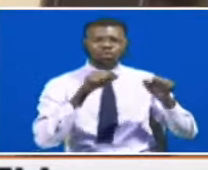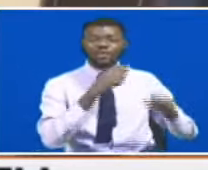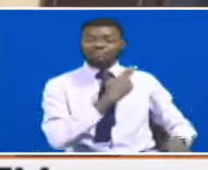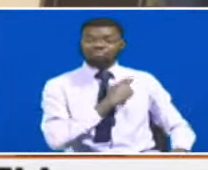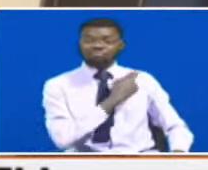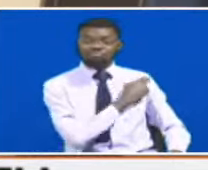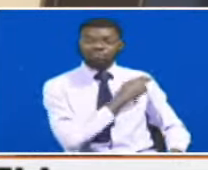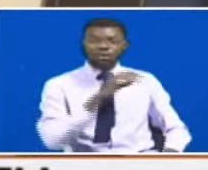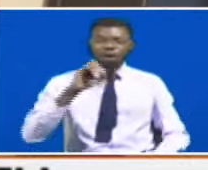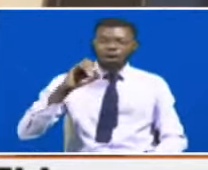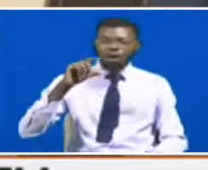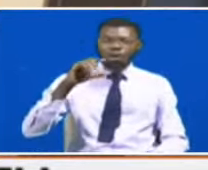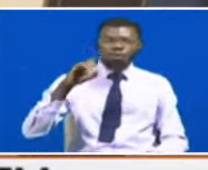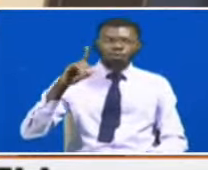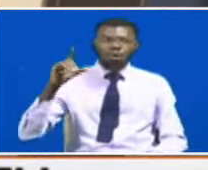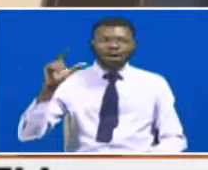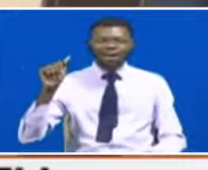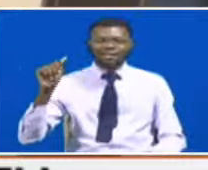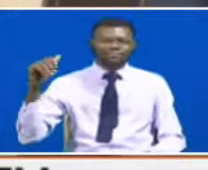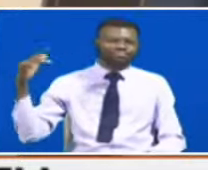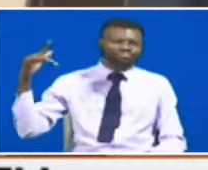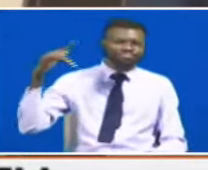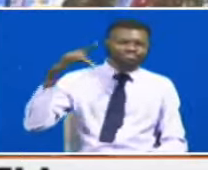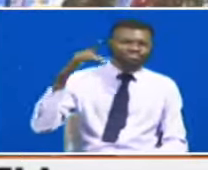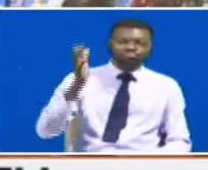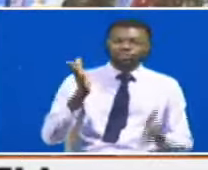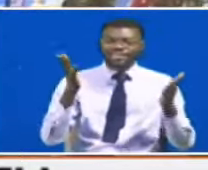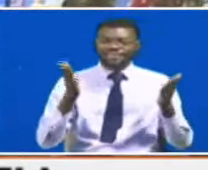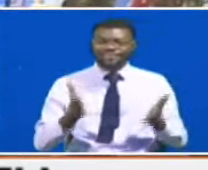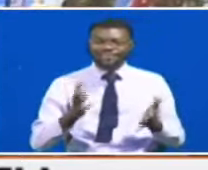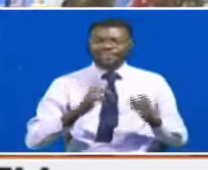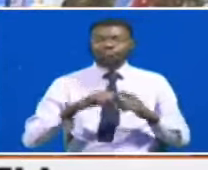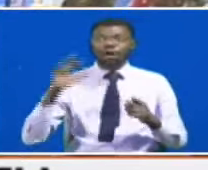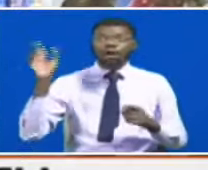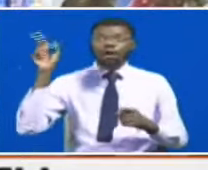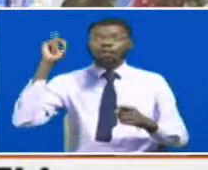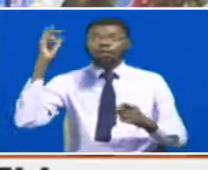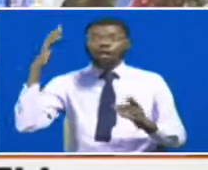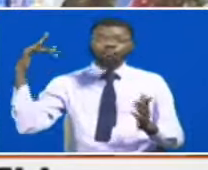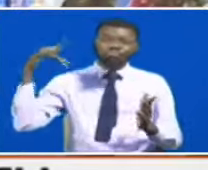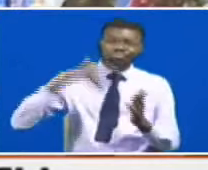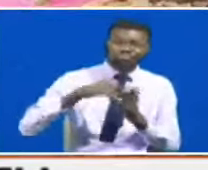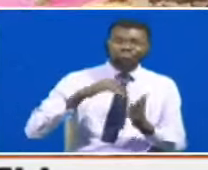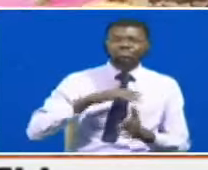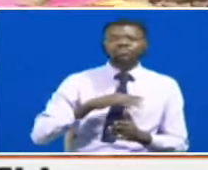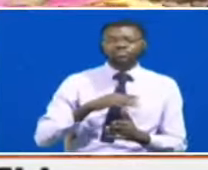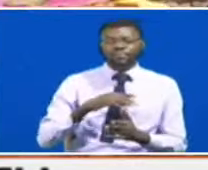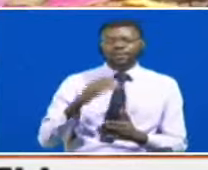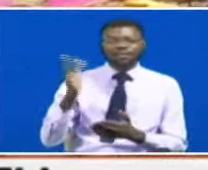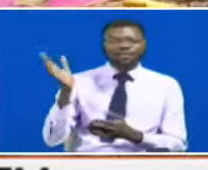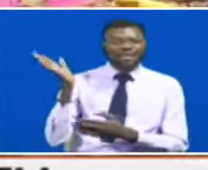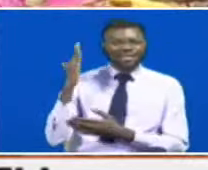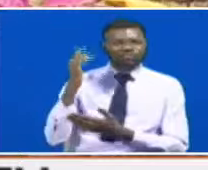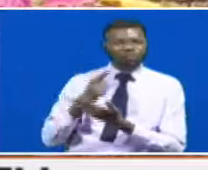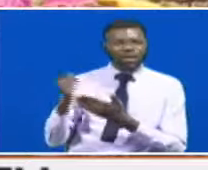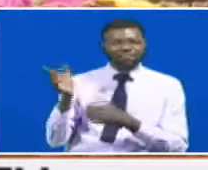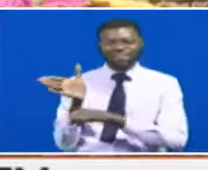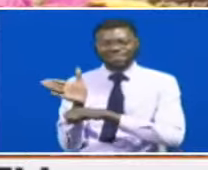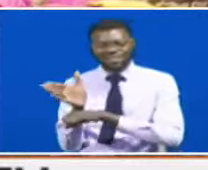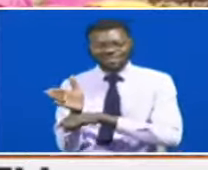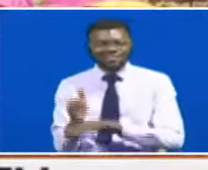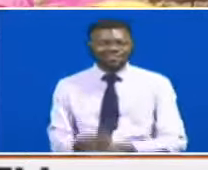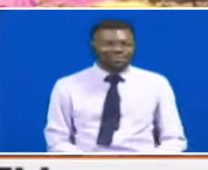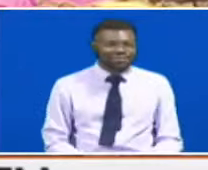Rift Valley when their chopper crashed at Sindar area in Elgeyo Marakwet Thursday last week. The late Sergeant